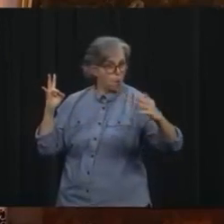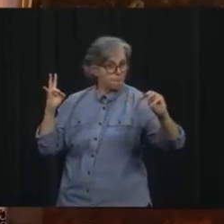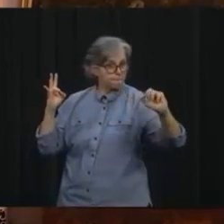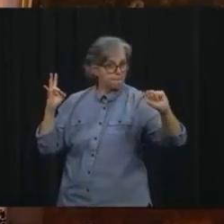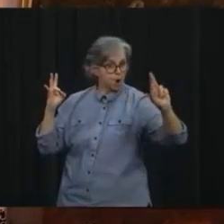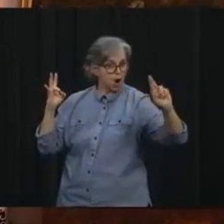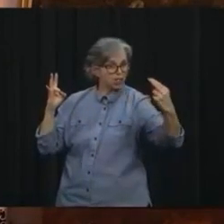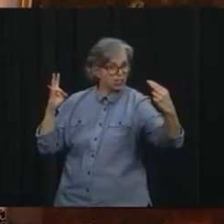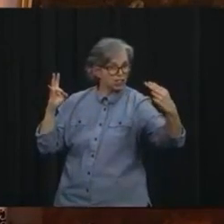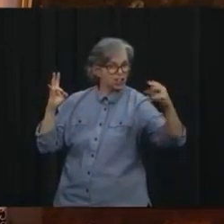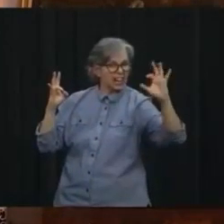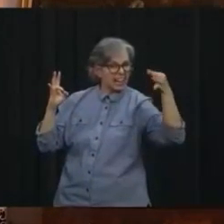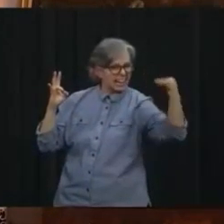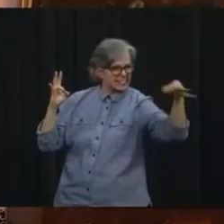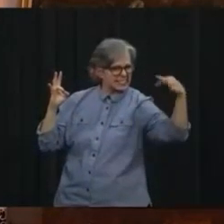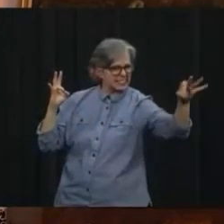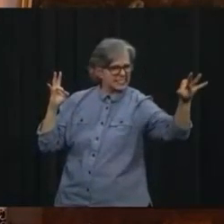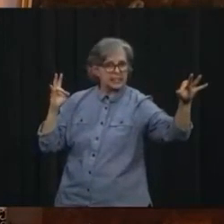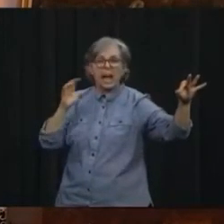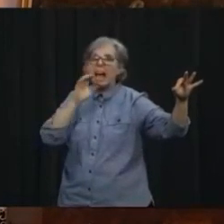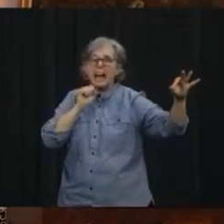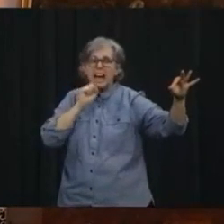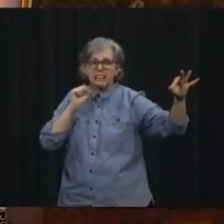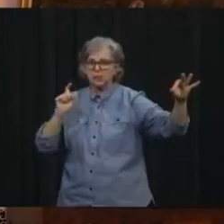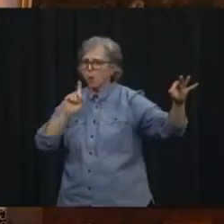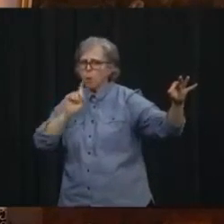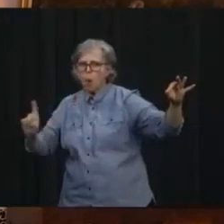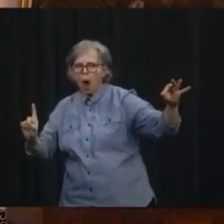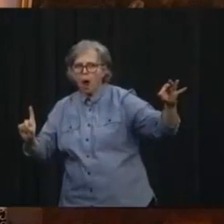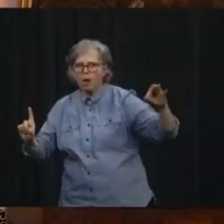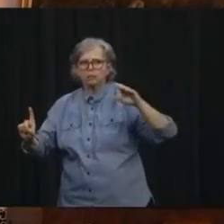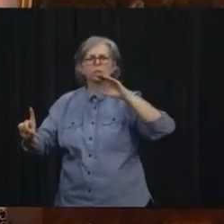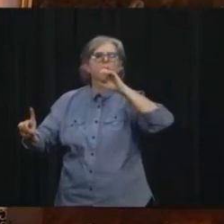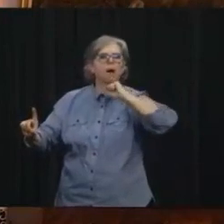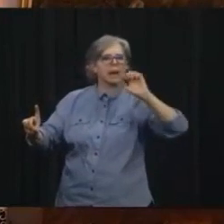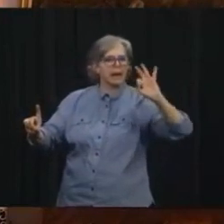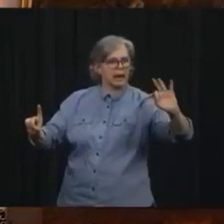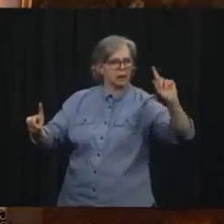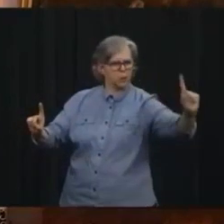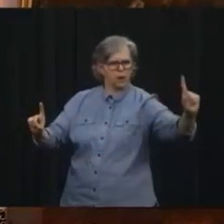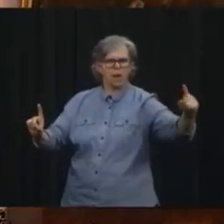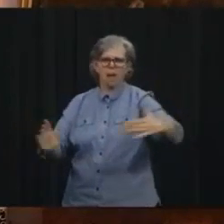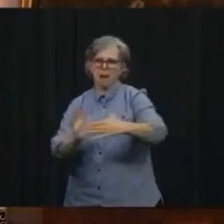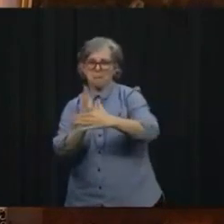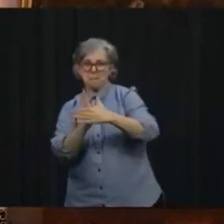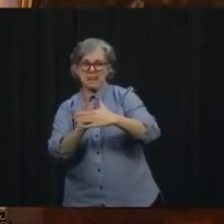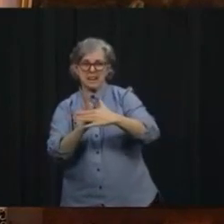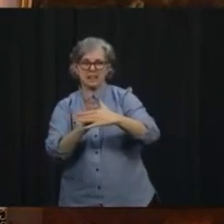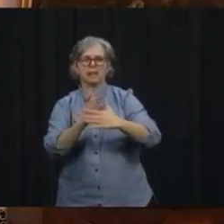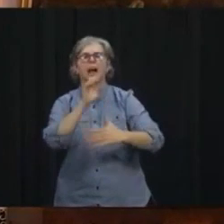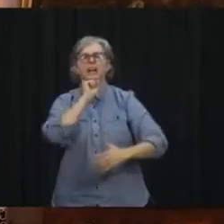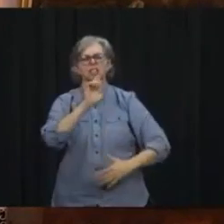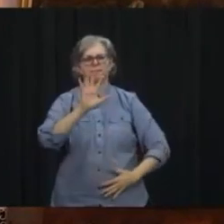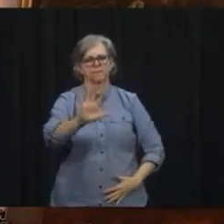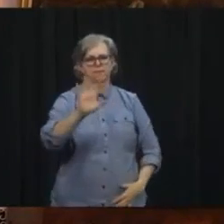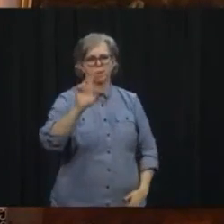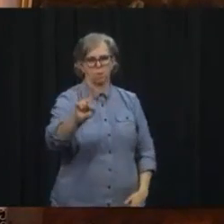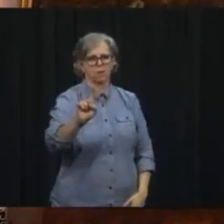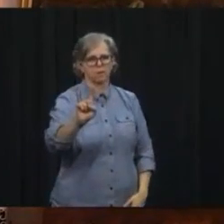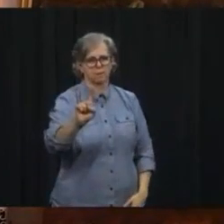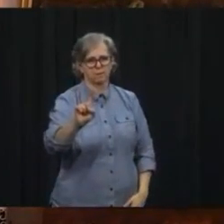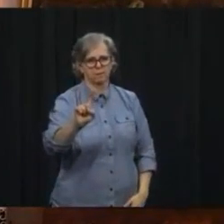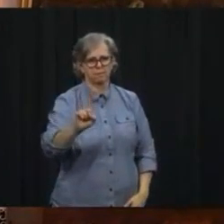modelers that the governor showed, the charts that were in the New York Times, they are a snapshot of what's going on